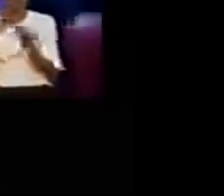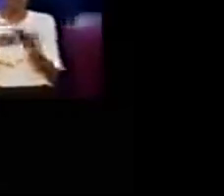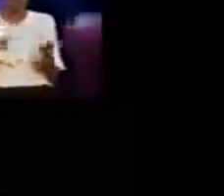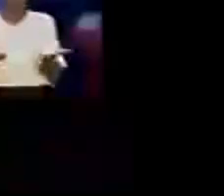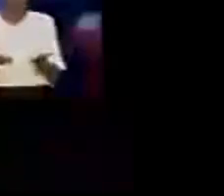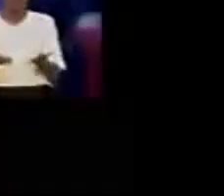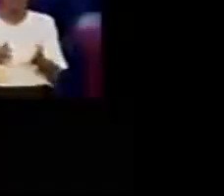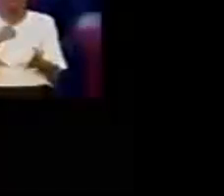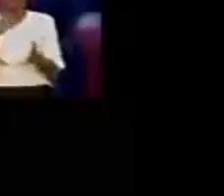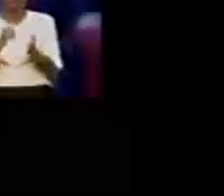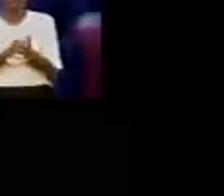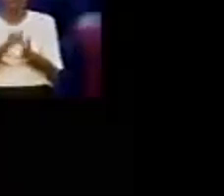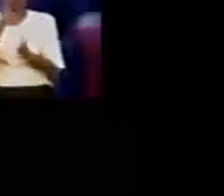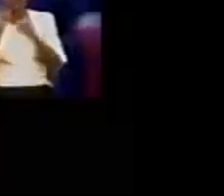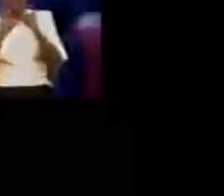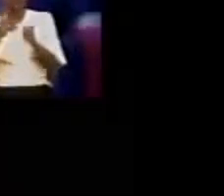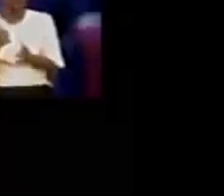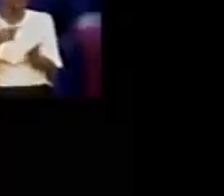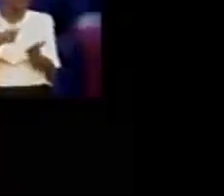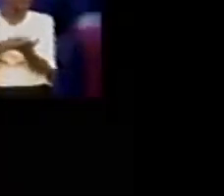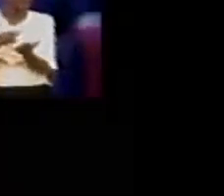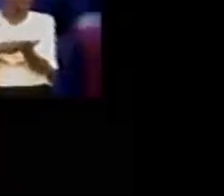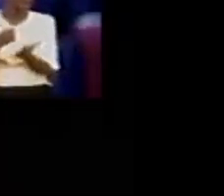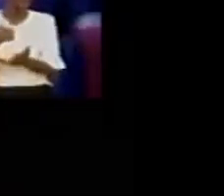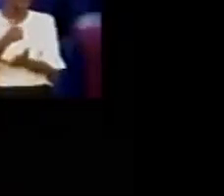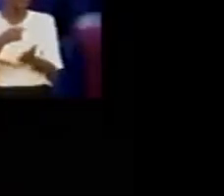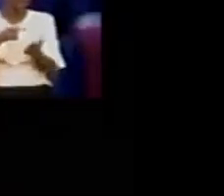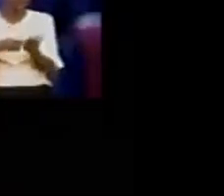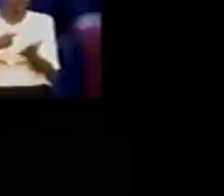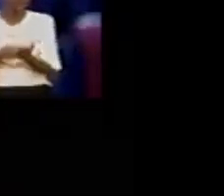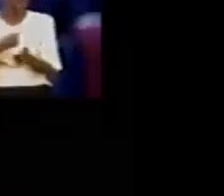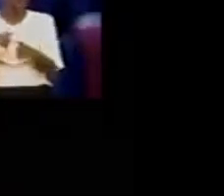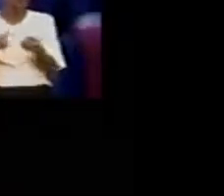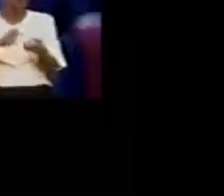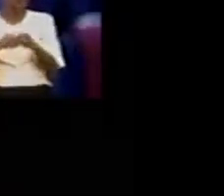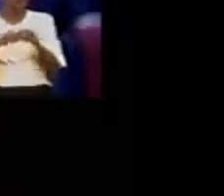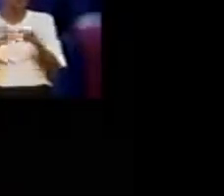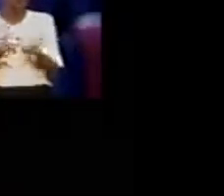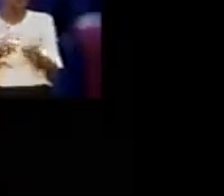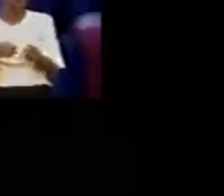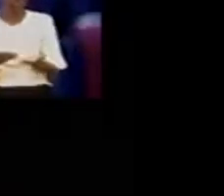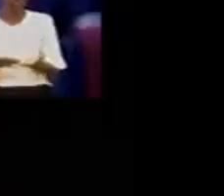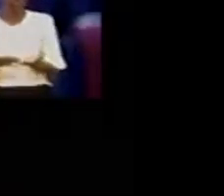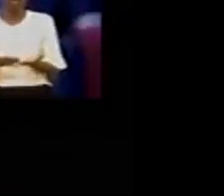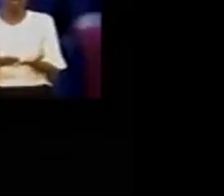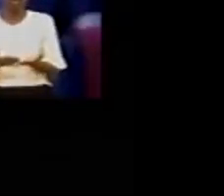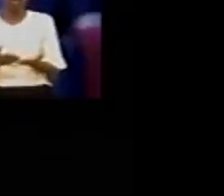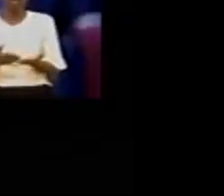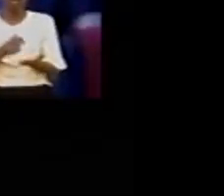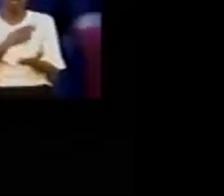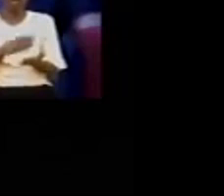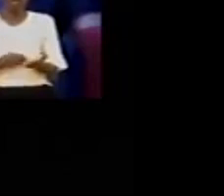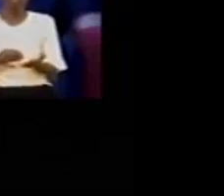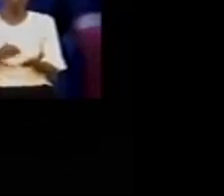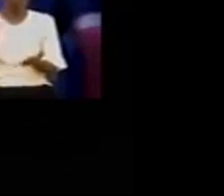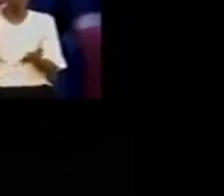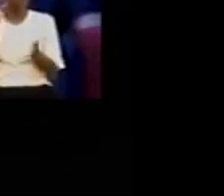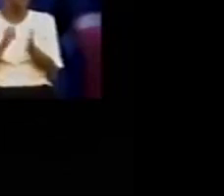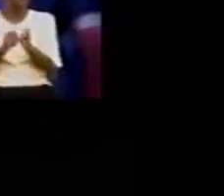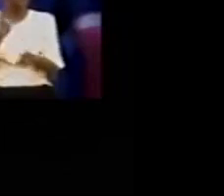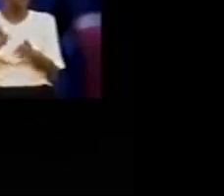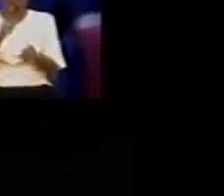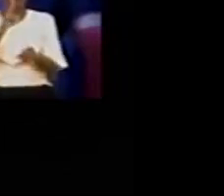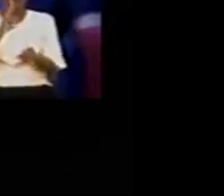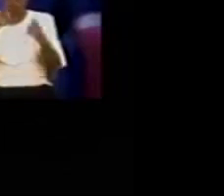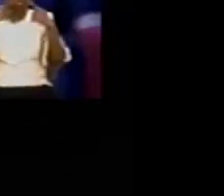Crusades people were just sharing testimony and something came to me and said look at these people say they'll be attending the Crusades they